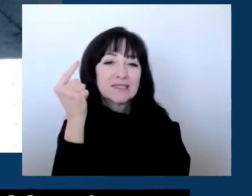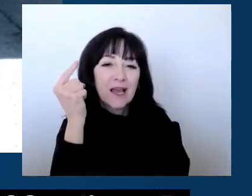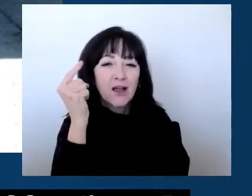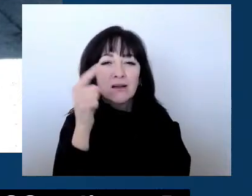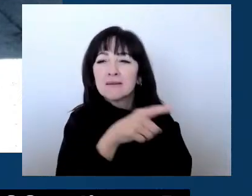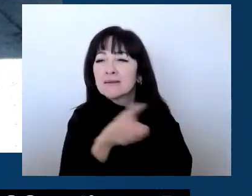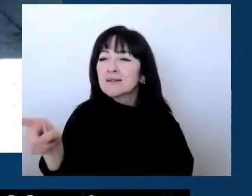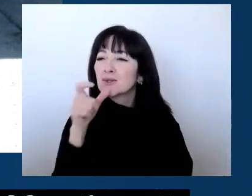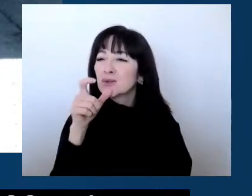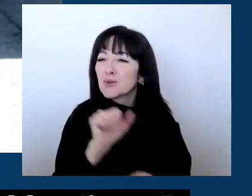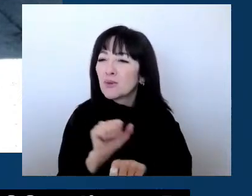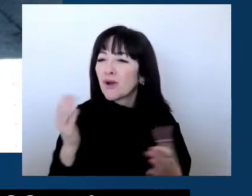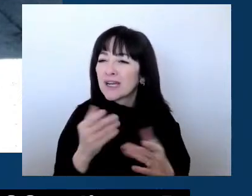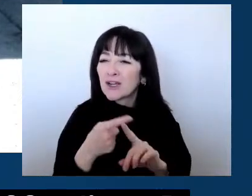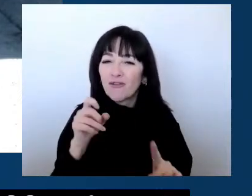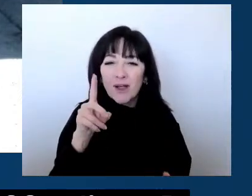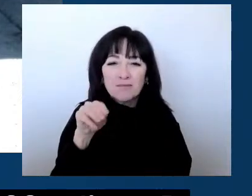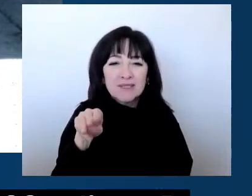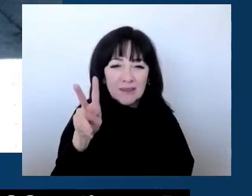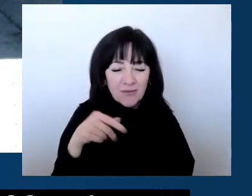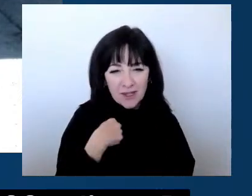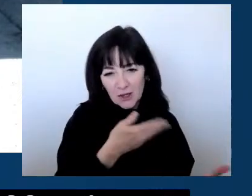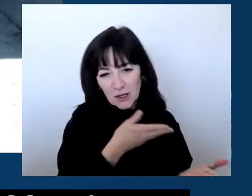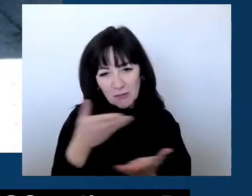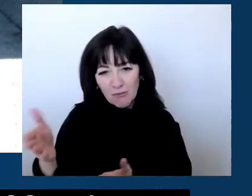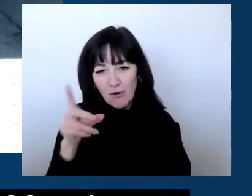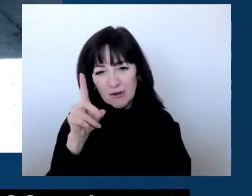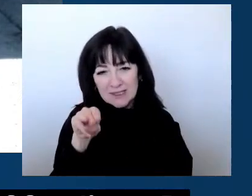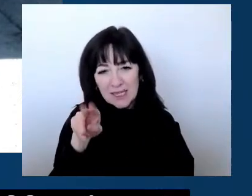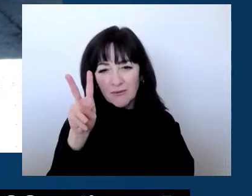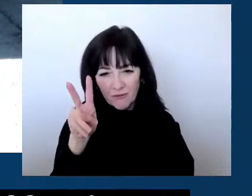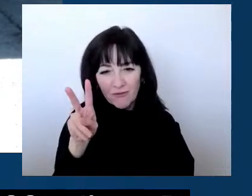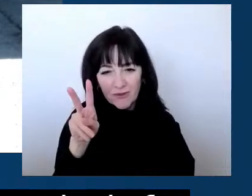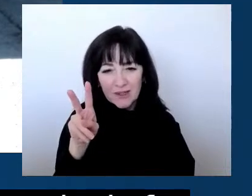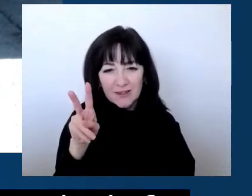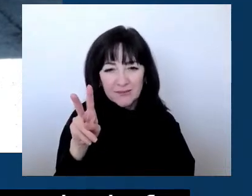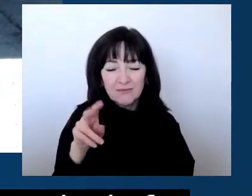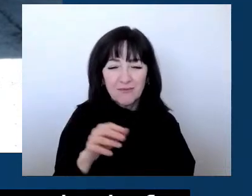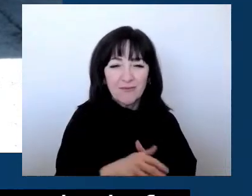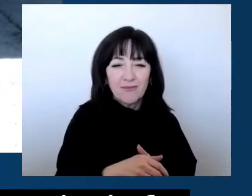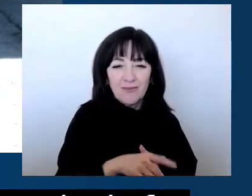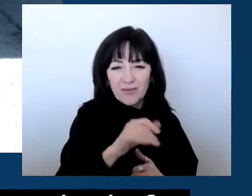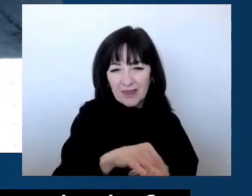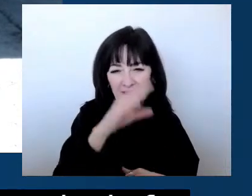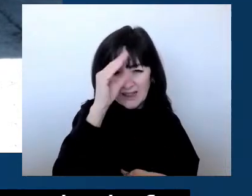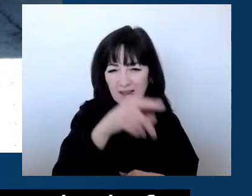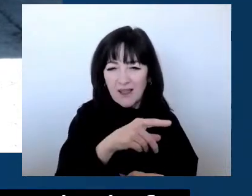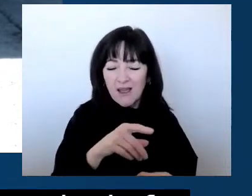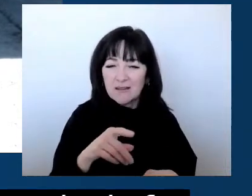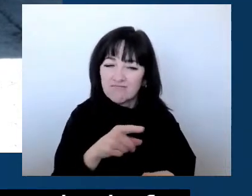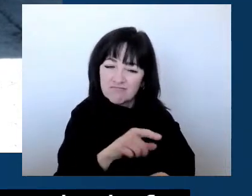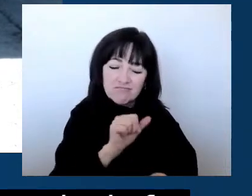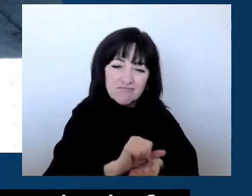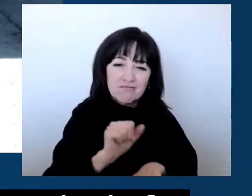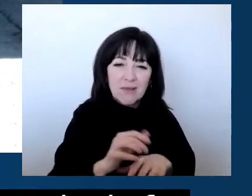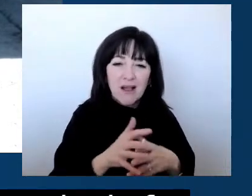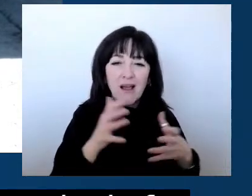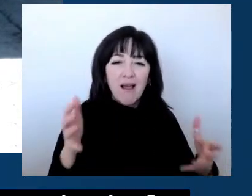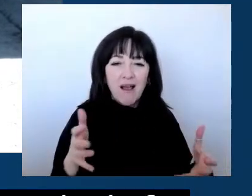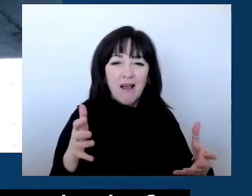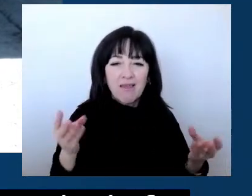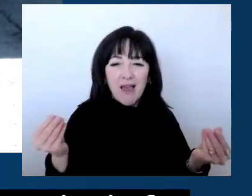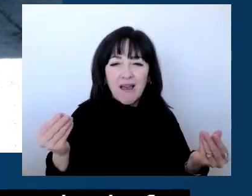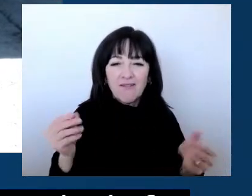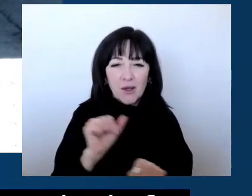DMV. Took it to the DMV, and a fellow from Guatemala who does a lot of lawn work in our neighborhood. He was going to buy it from me